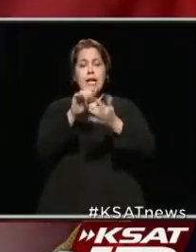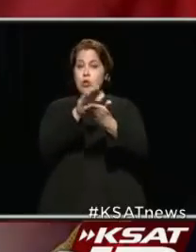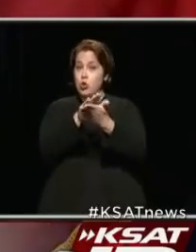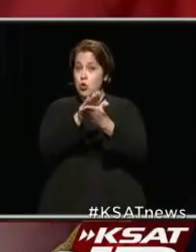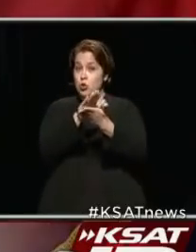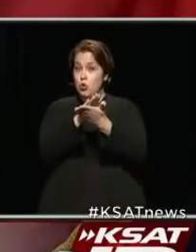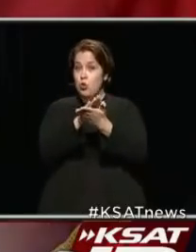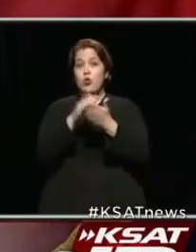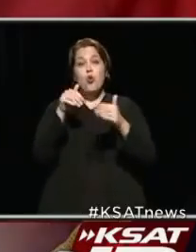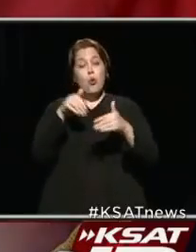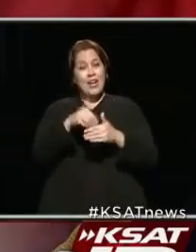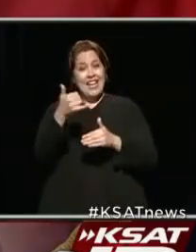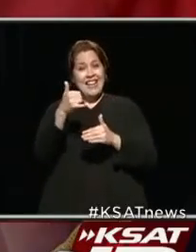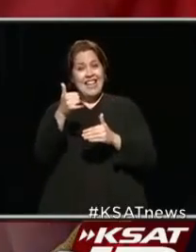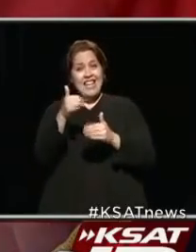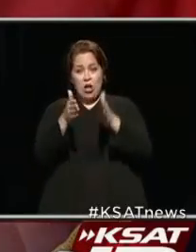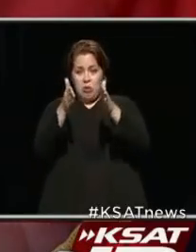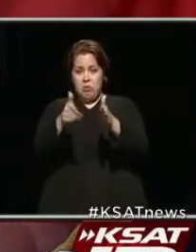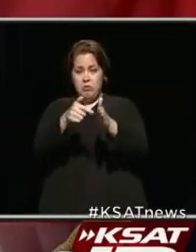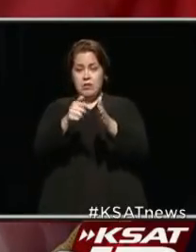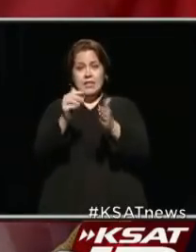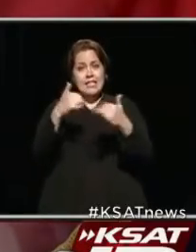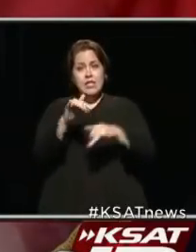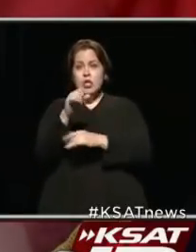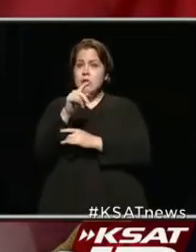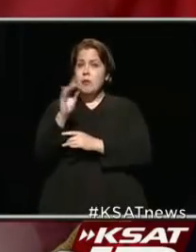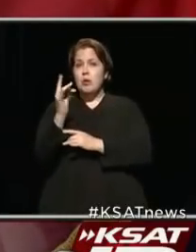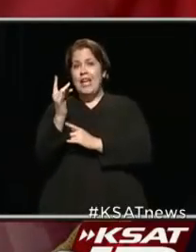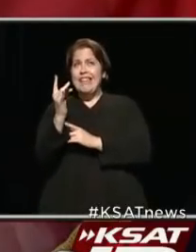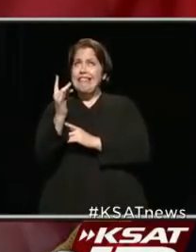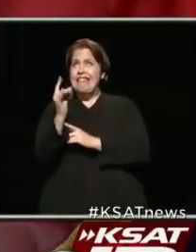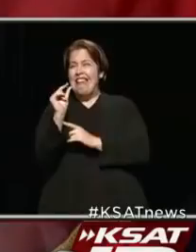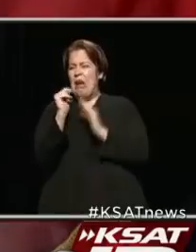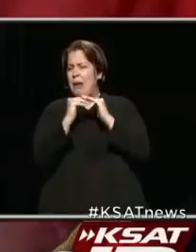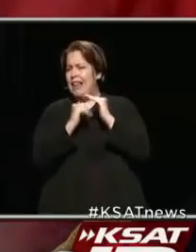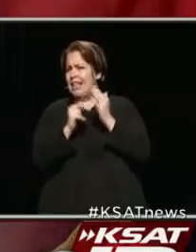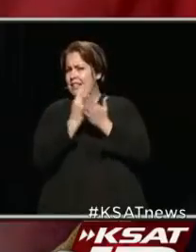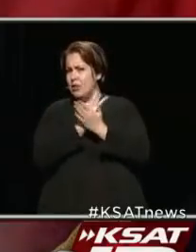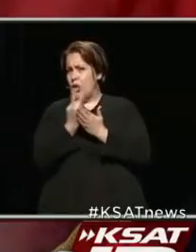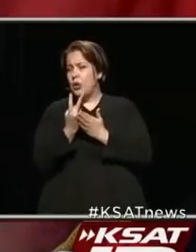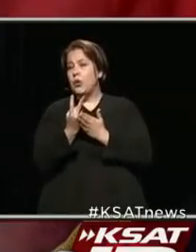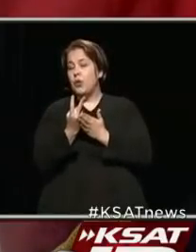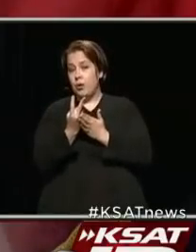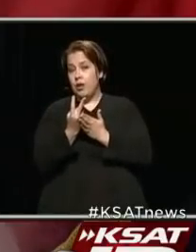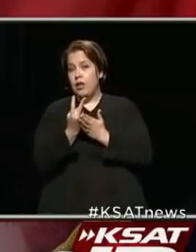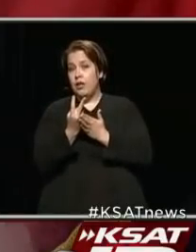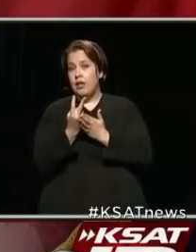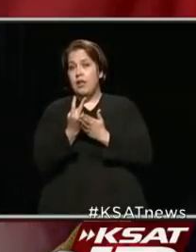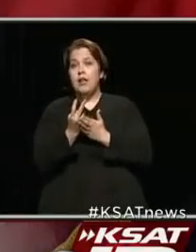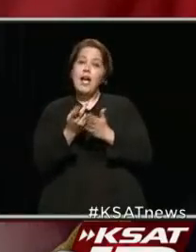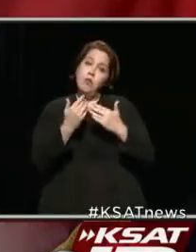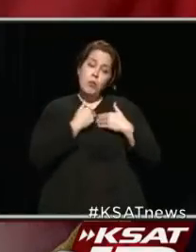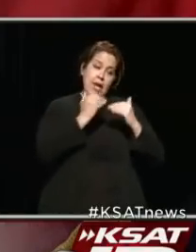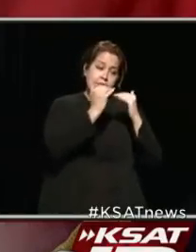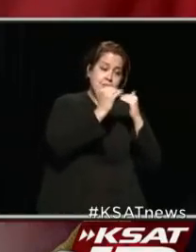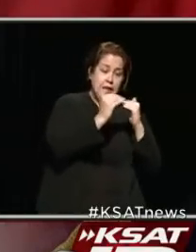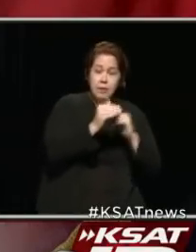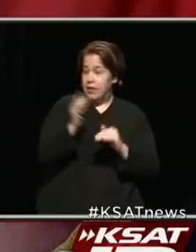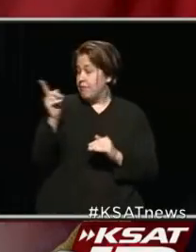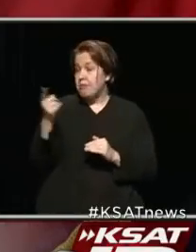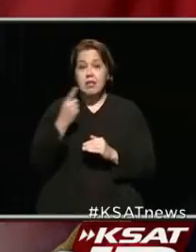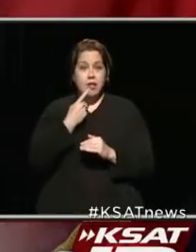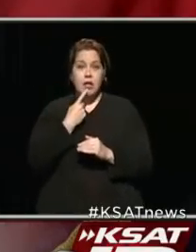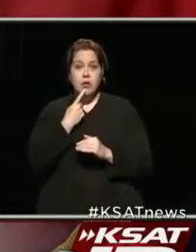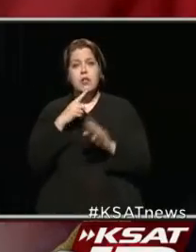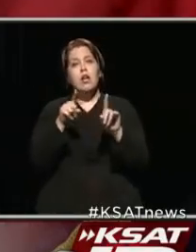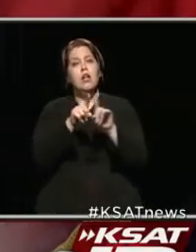are in the yellow zone. We're still September 8th, a little less than 2 weeks away, I guess. And there are restrictions, as you stated, and